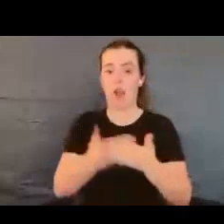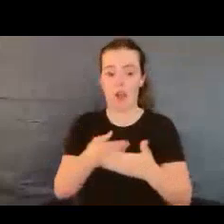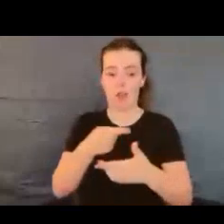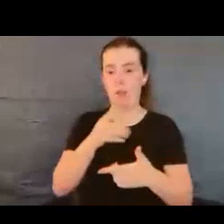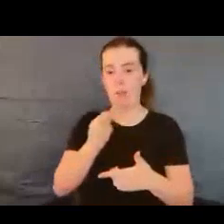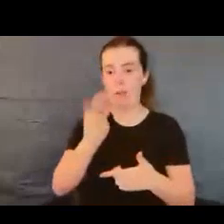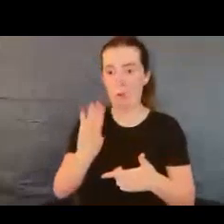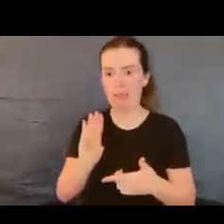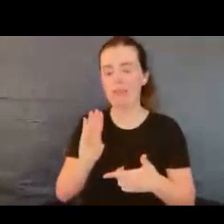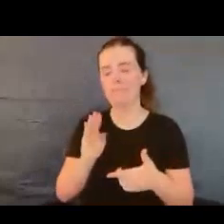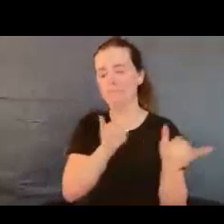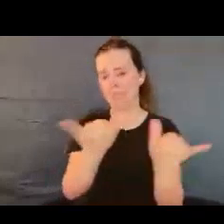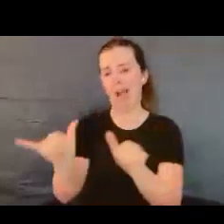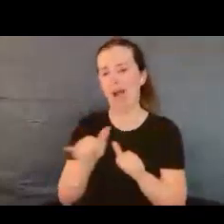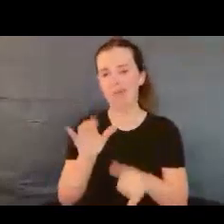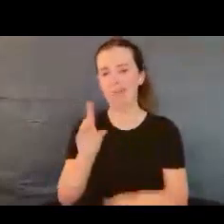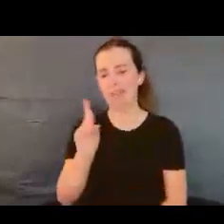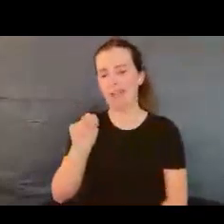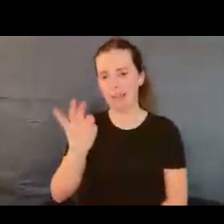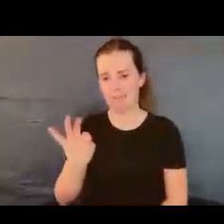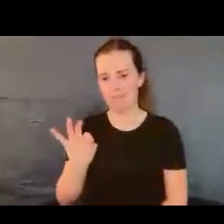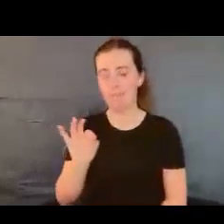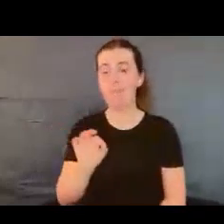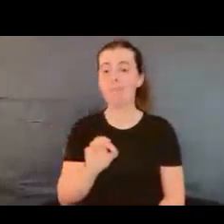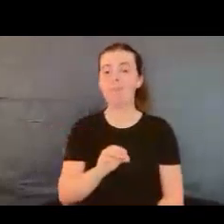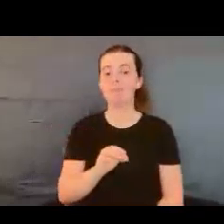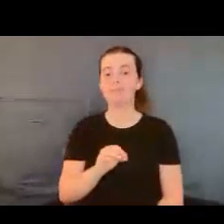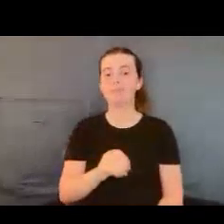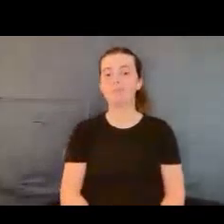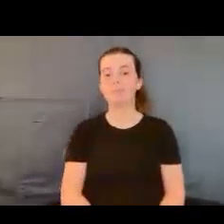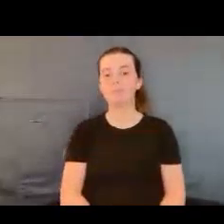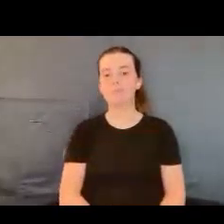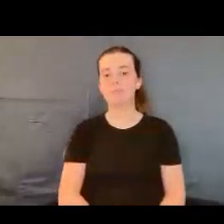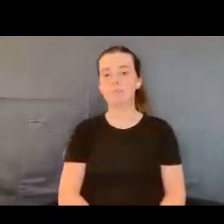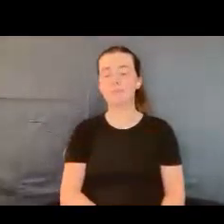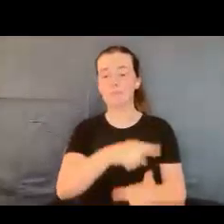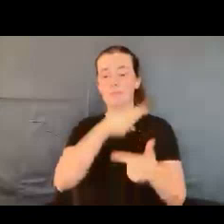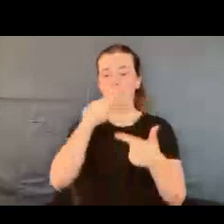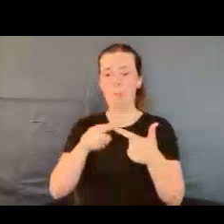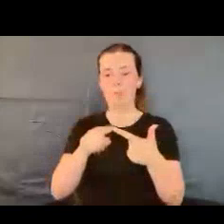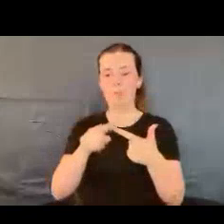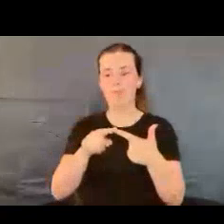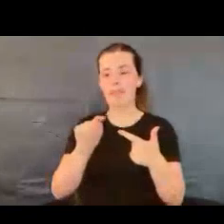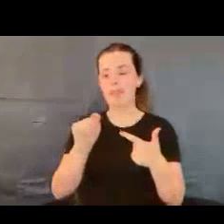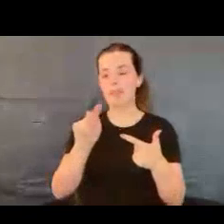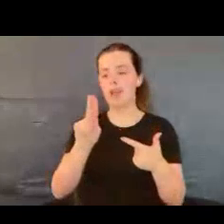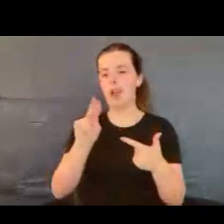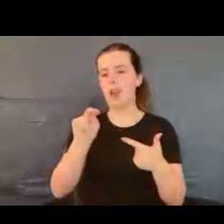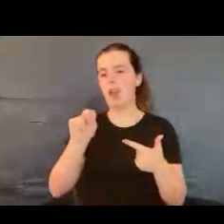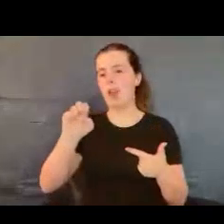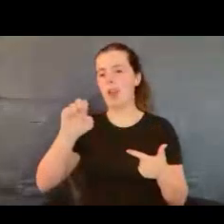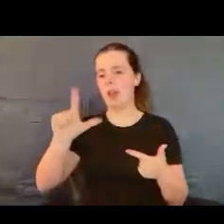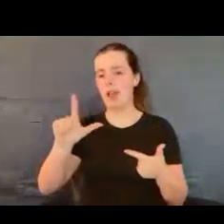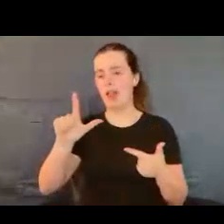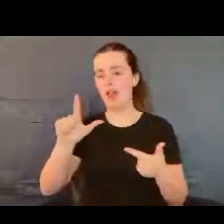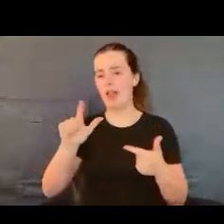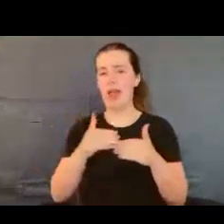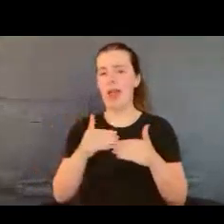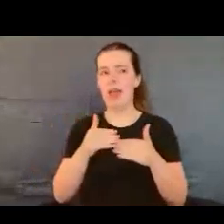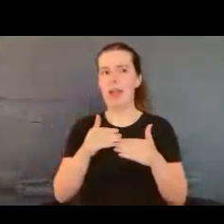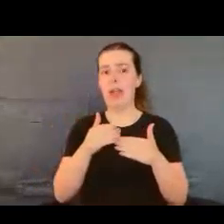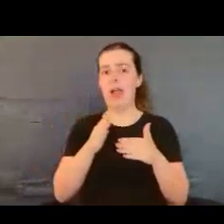common. Other than that, I would also probably say that like the tunnel coming through after Baldy, if they're really